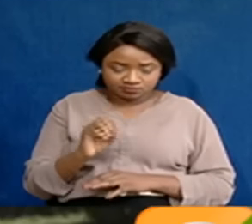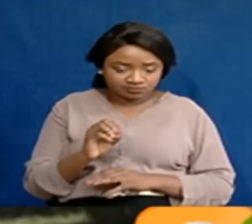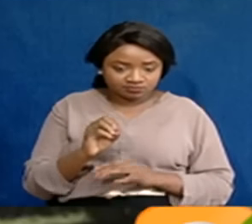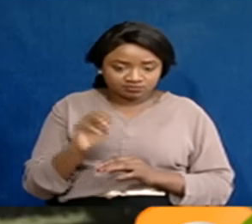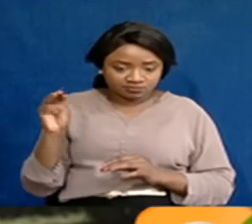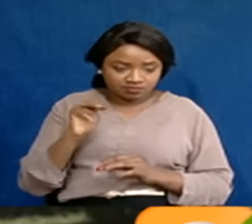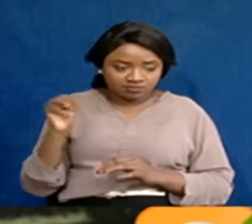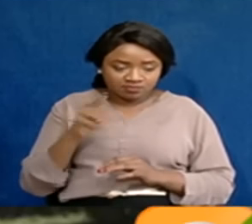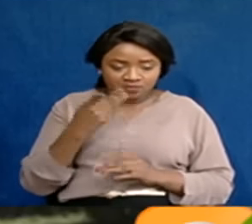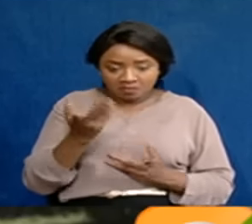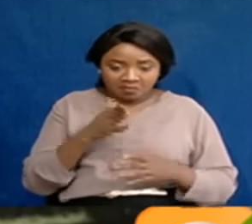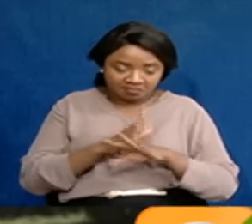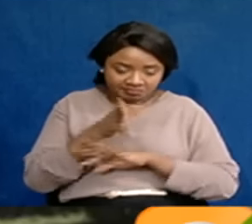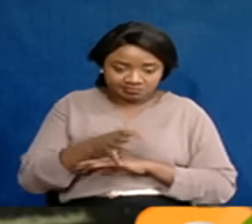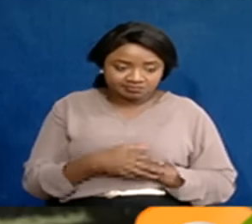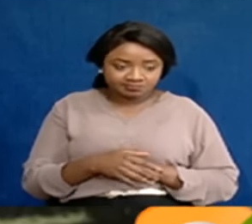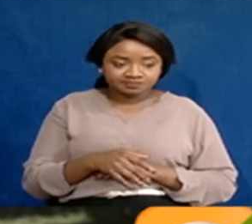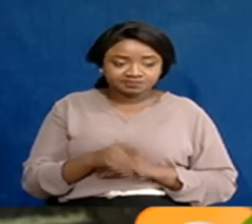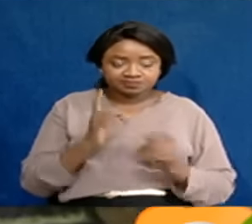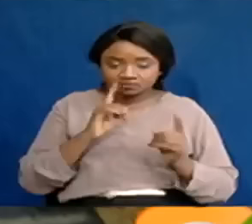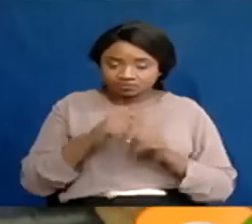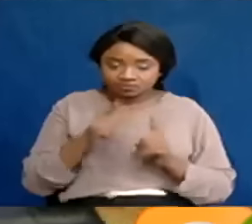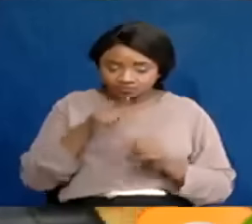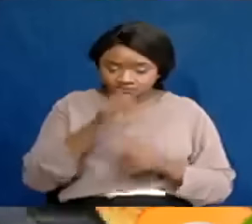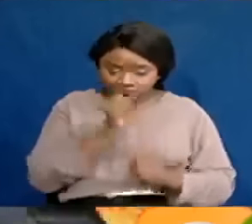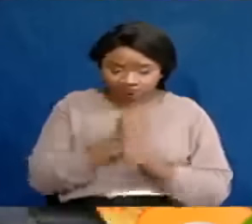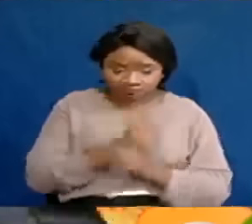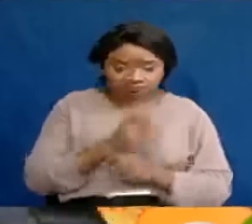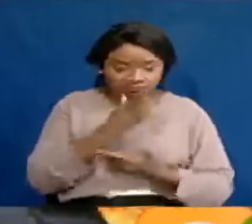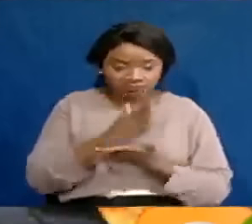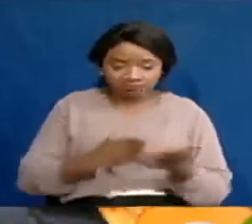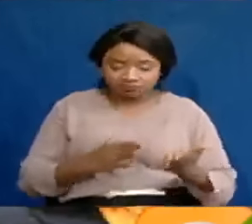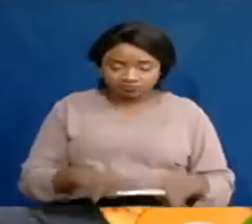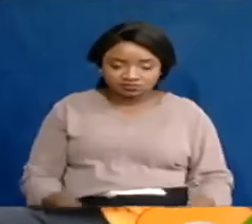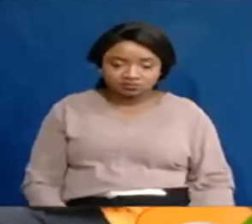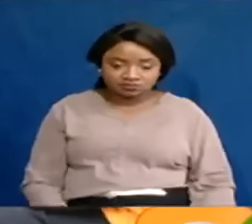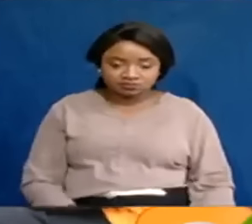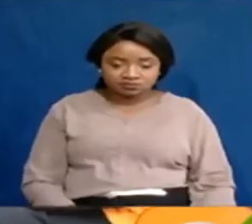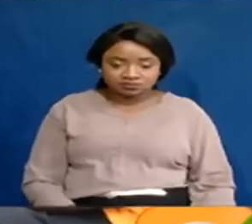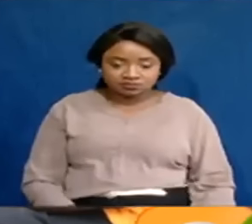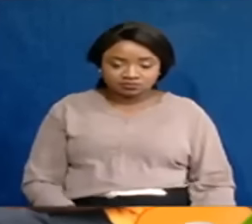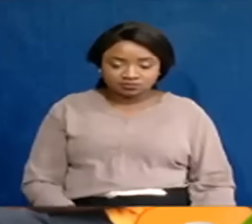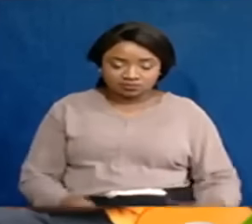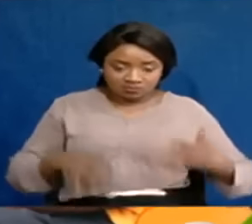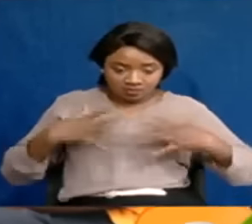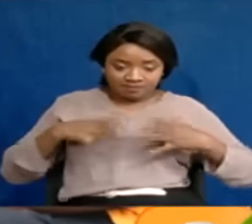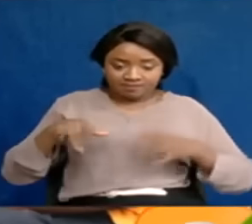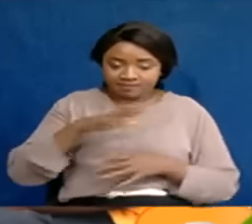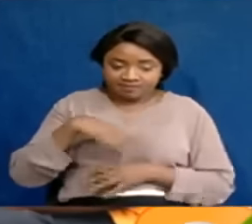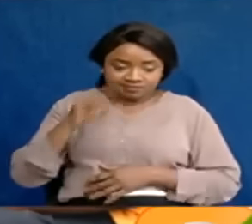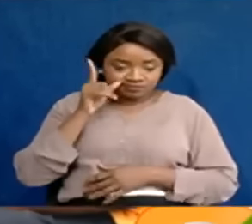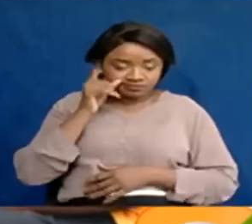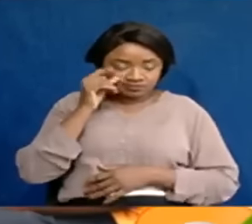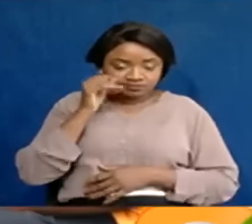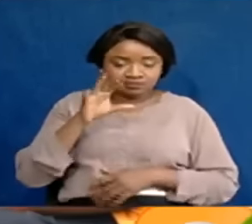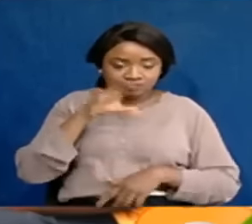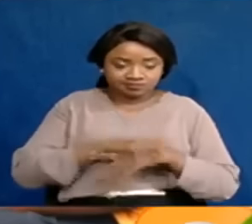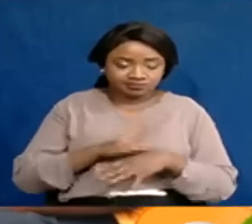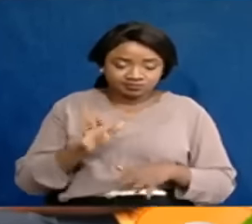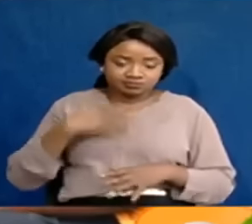the residence. The works are nearly halfway done. Similarly, the Mombasa residents got a state-of-the-art swimming pool,